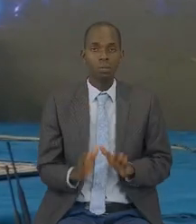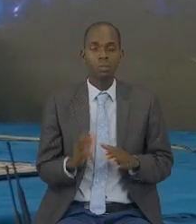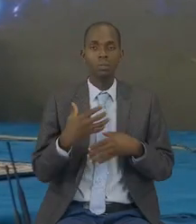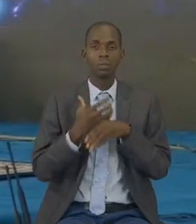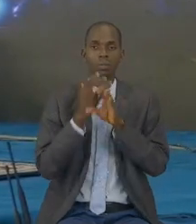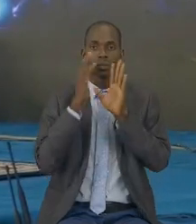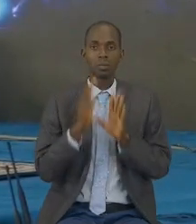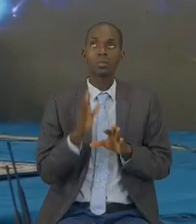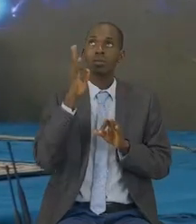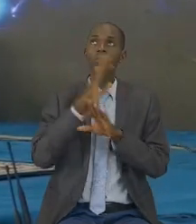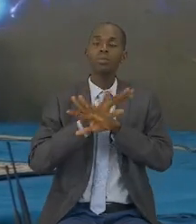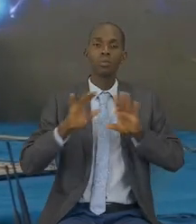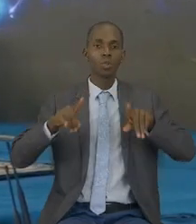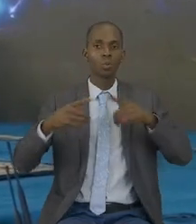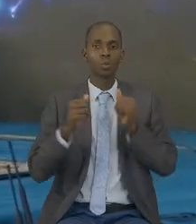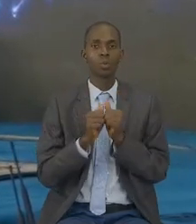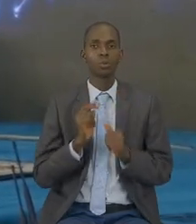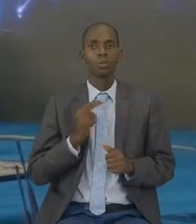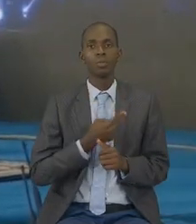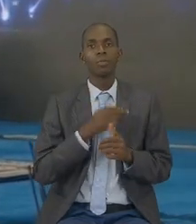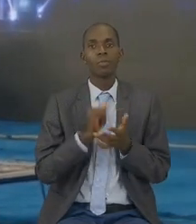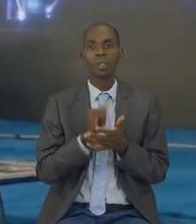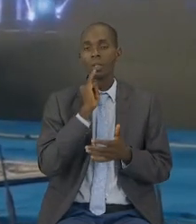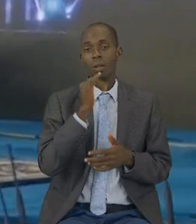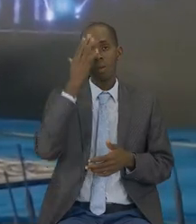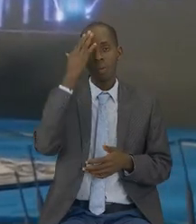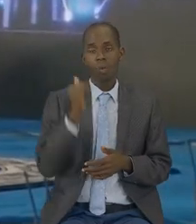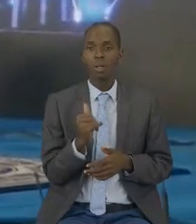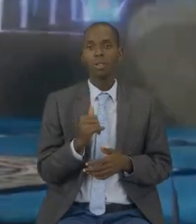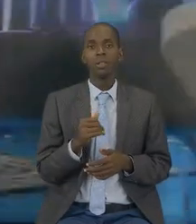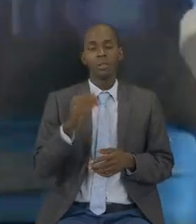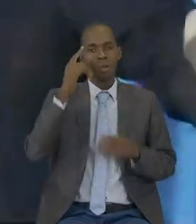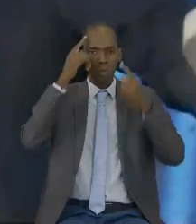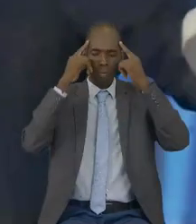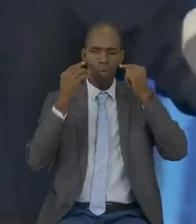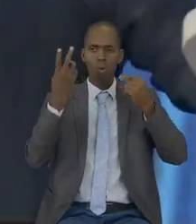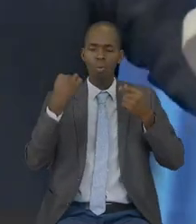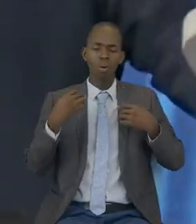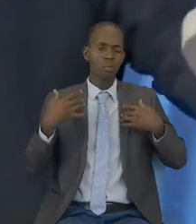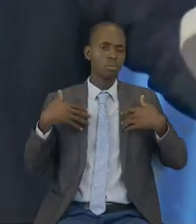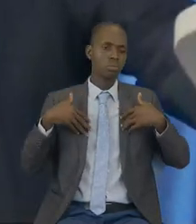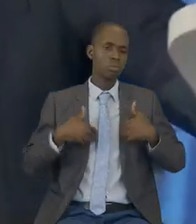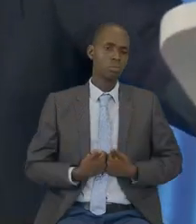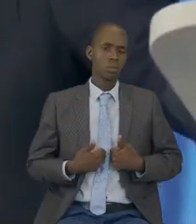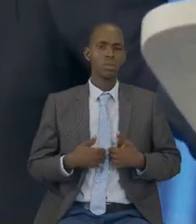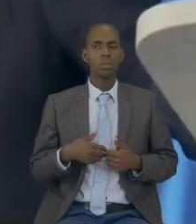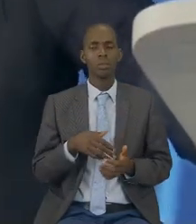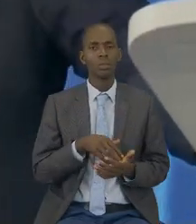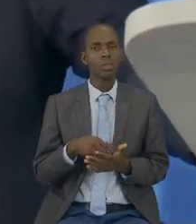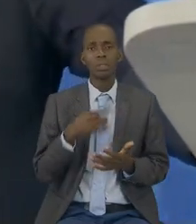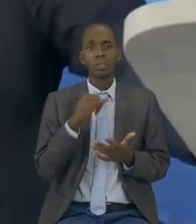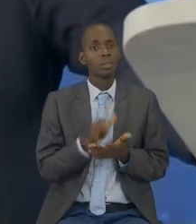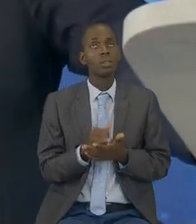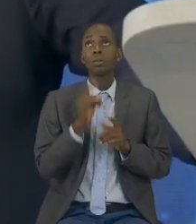not go with us. That's why he was exhausted. And God said, but I cannot go with you.